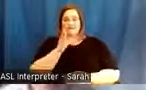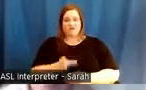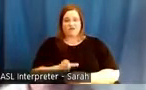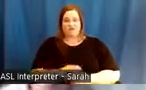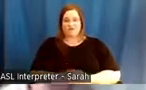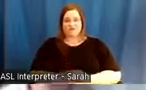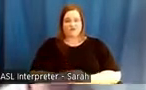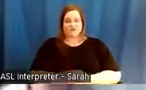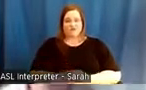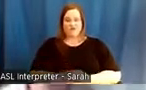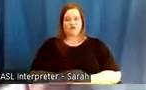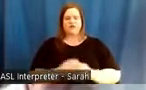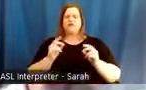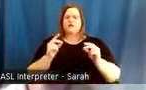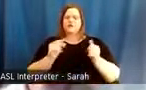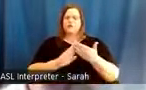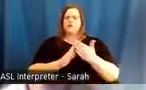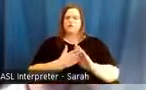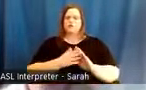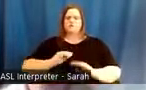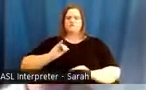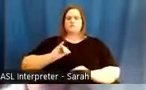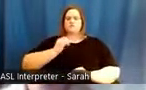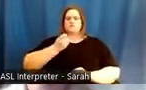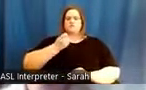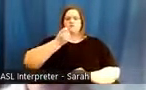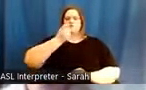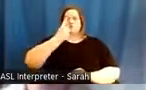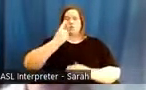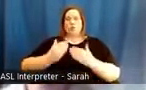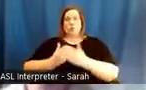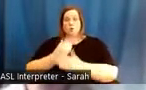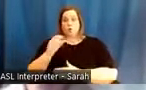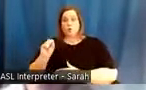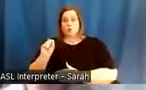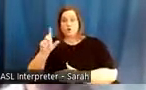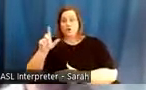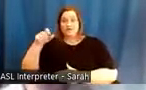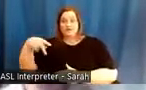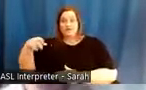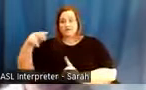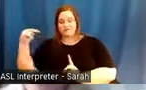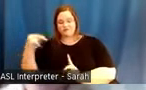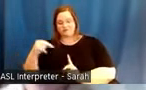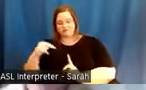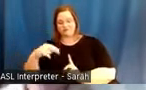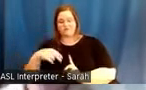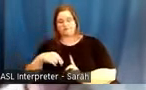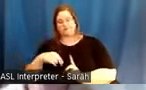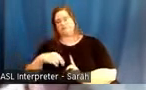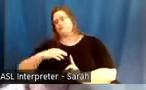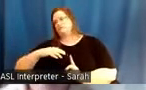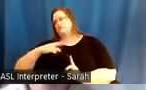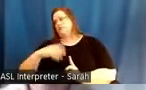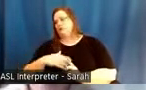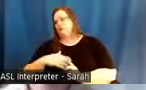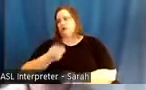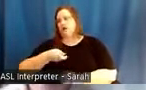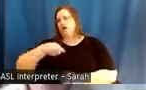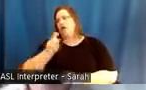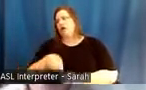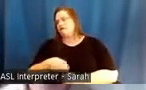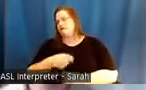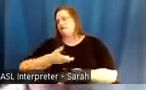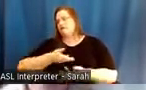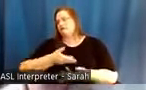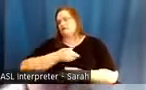It quickly became clear that his new SLPs regarded Ari as nothing more than a necessary evil to be